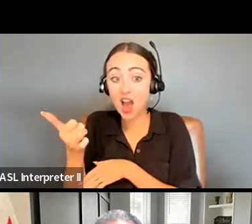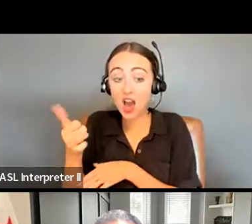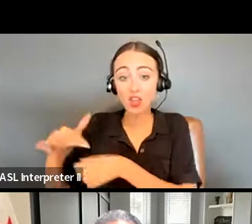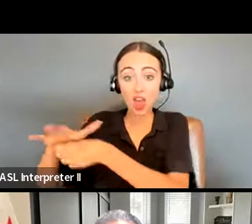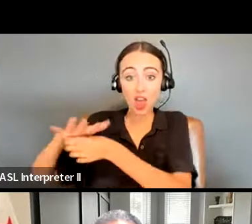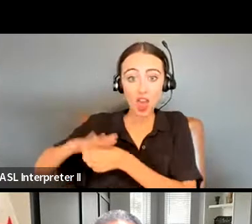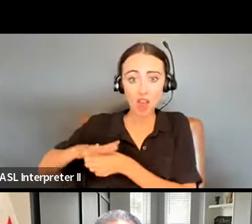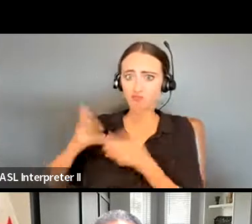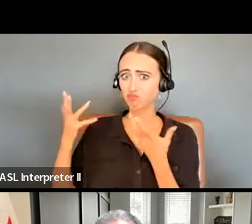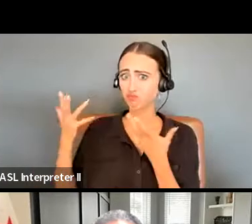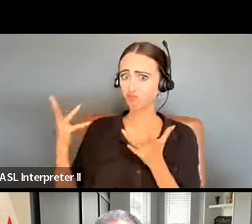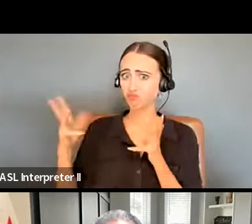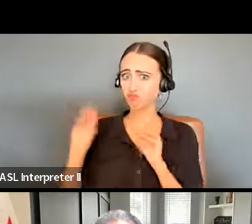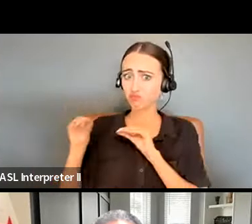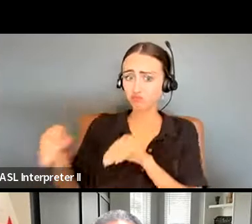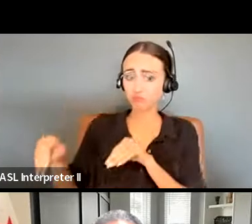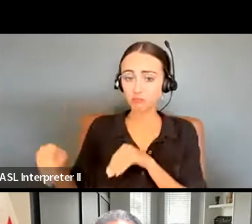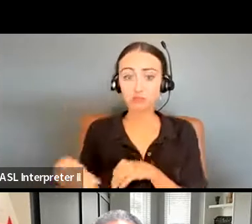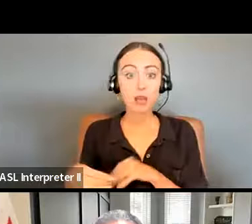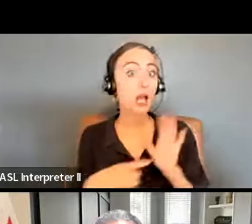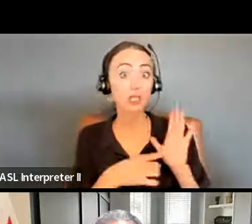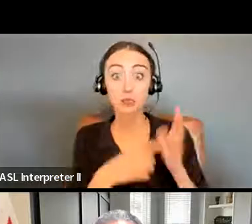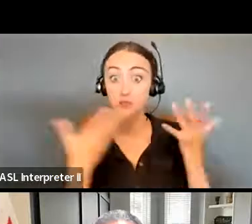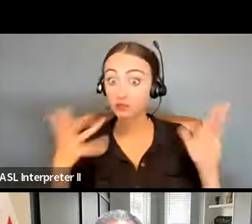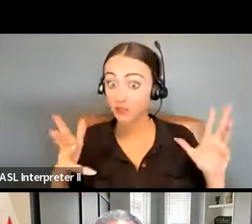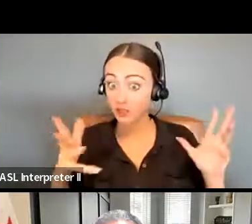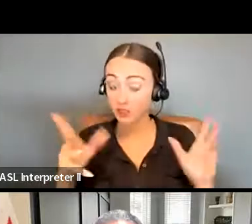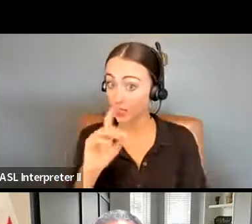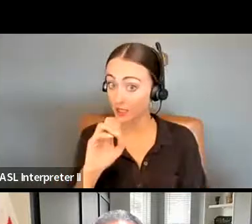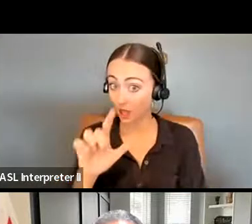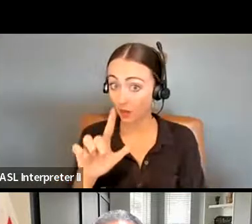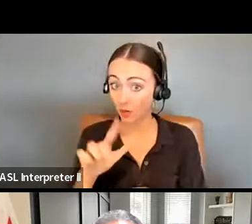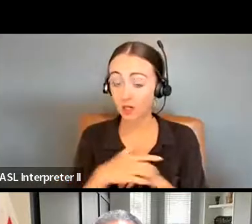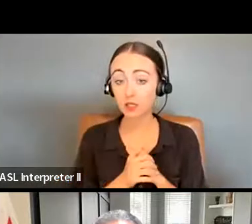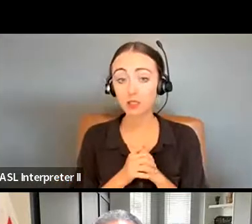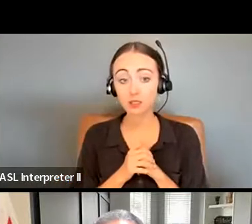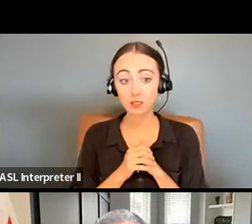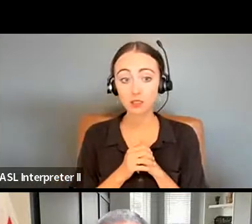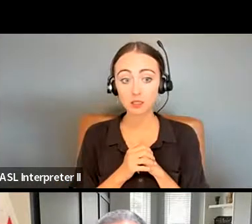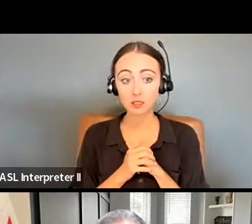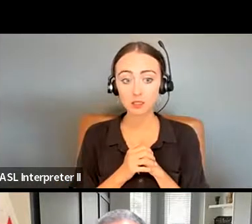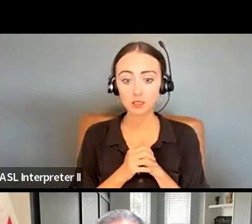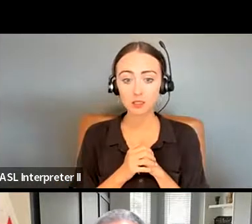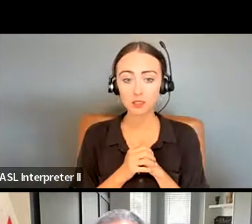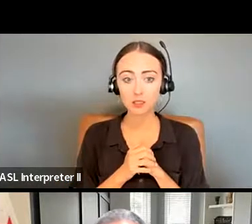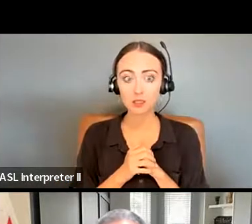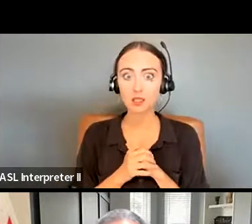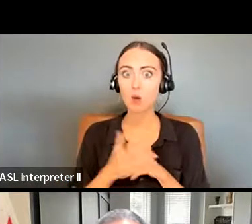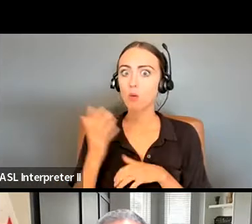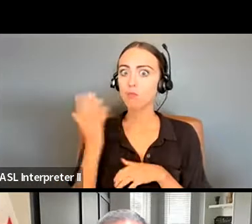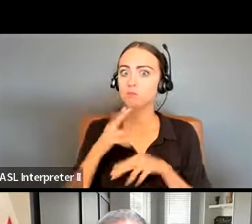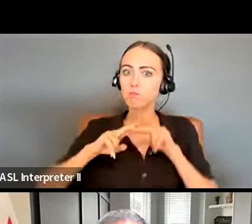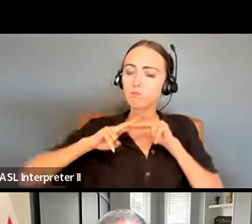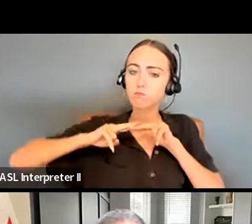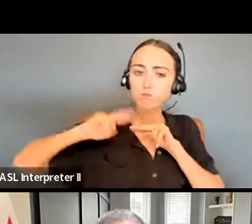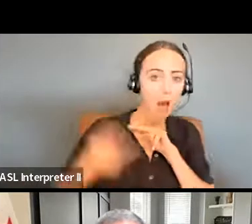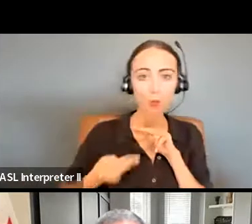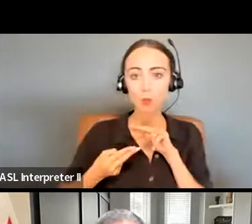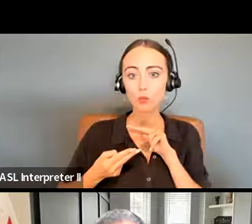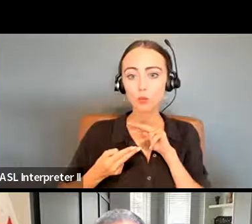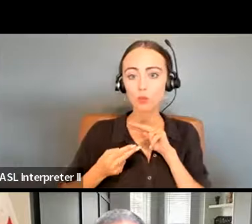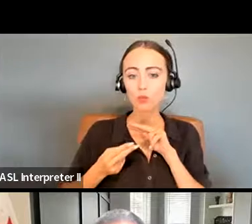have done this. And I've given you one example, let's say Delaware, where it's a marked decrease in